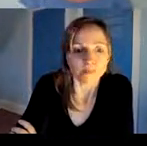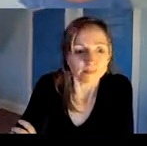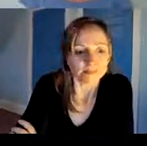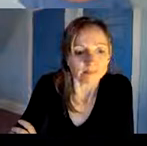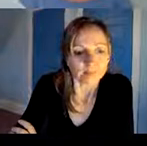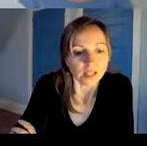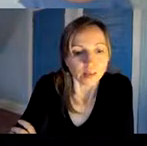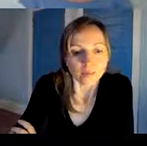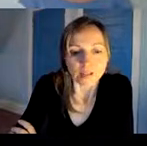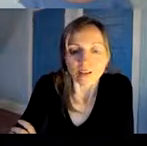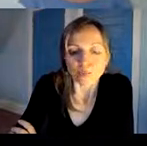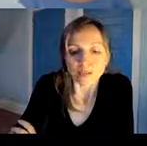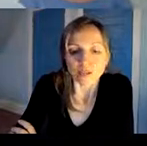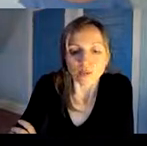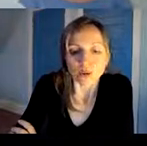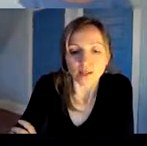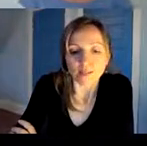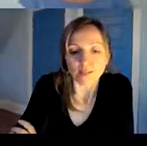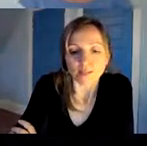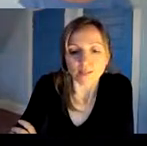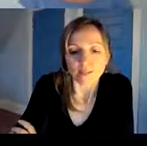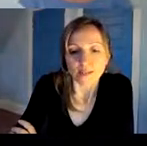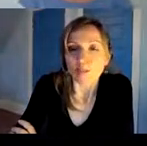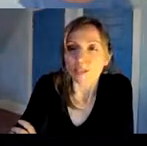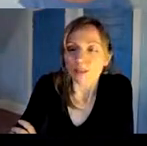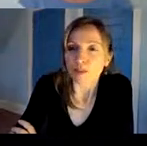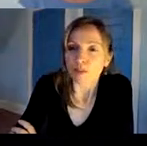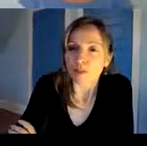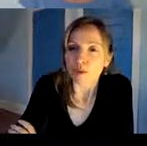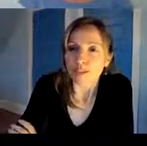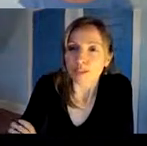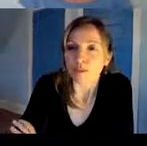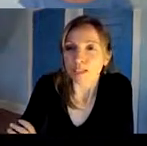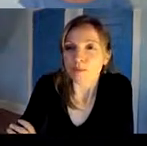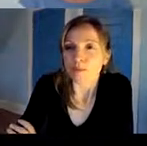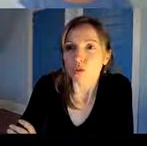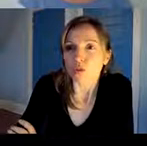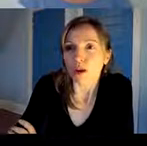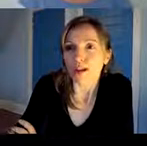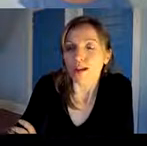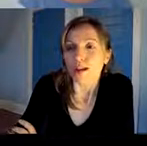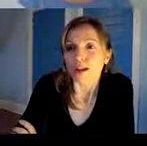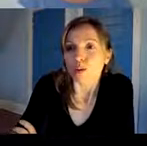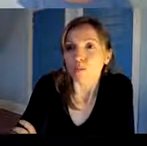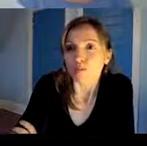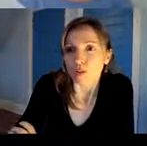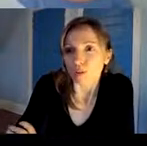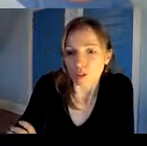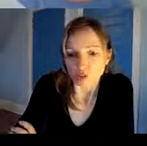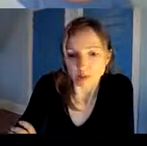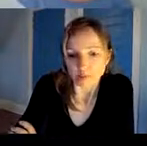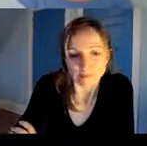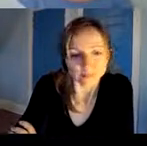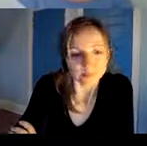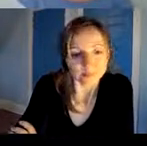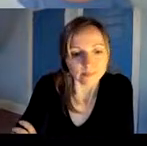chemistry and prevent other species from growing. Some of these chemicals are also present in their leaves, which is why herbivores don't